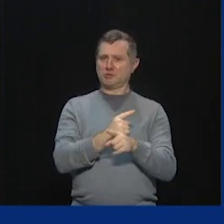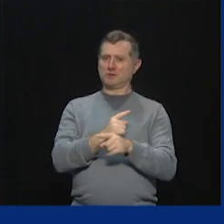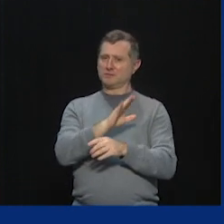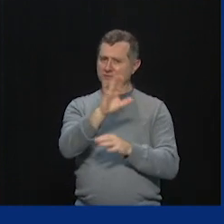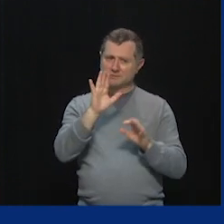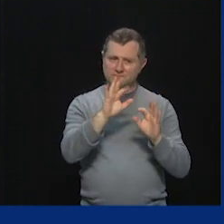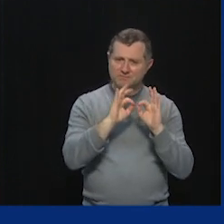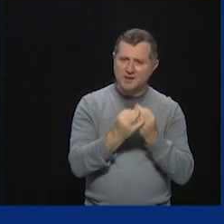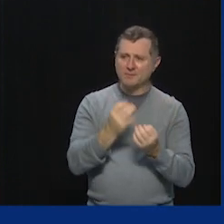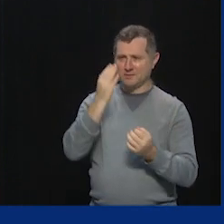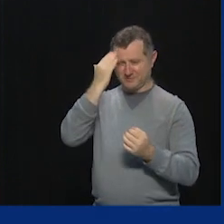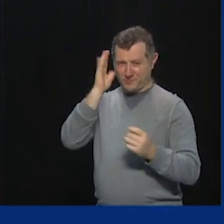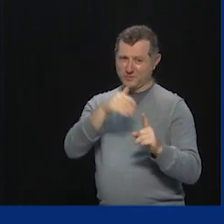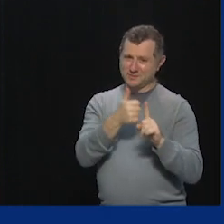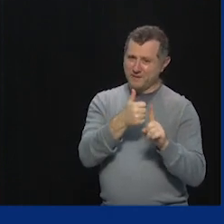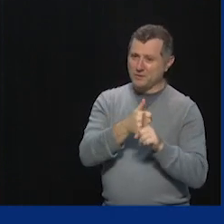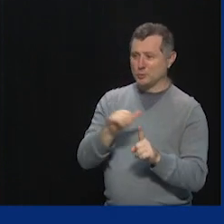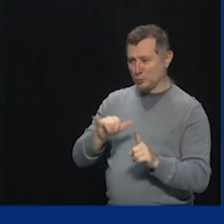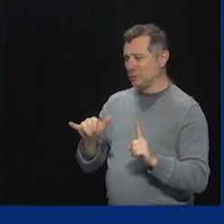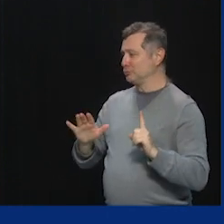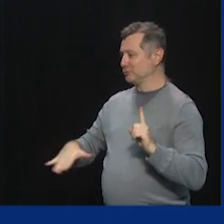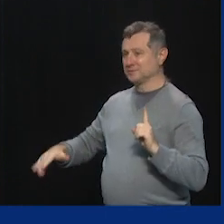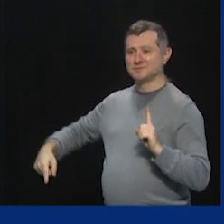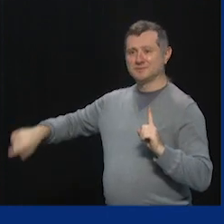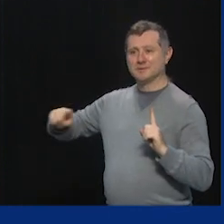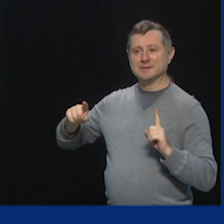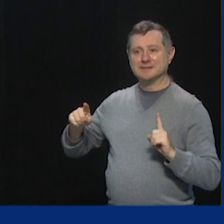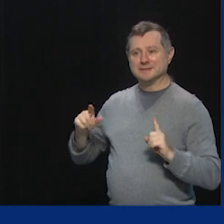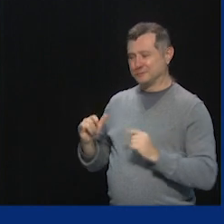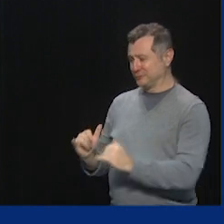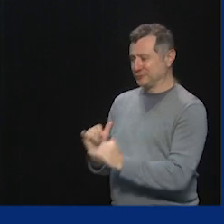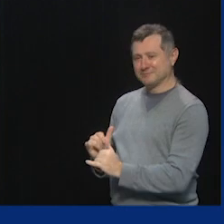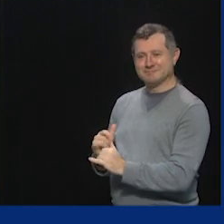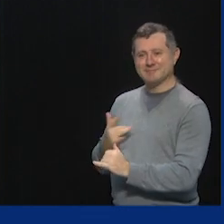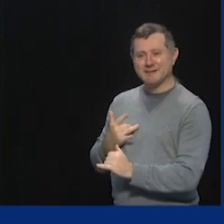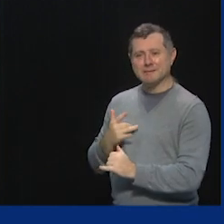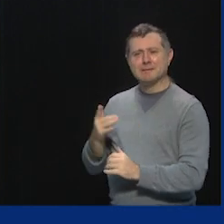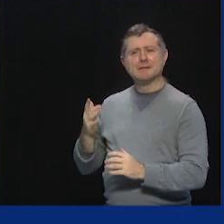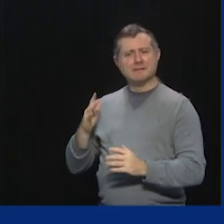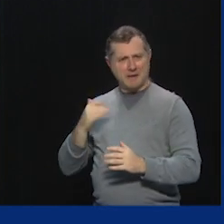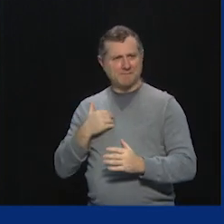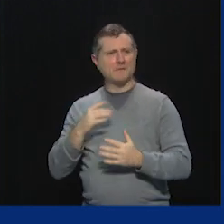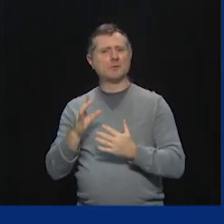them when school starts. But we will have the opt-out option available.